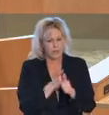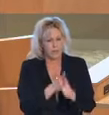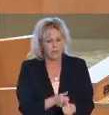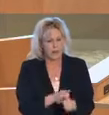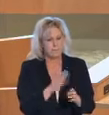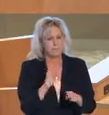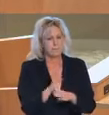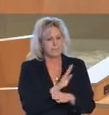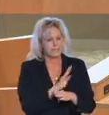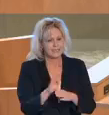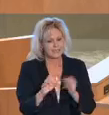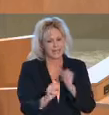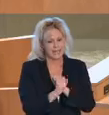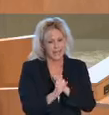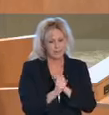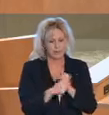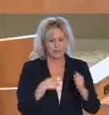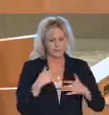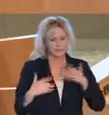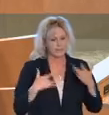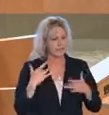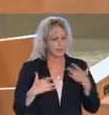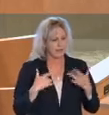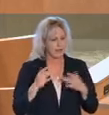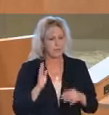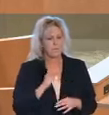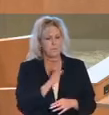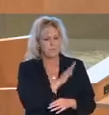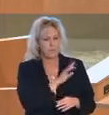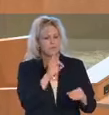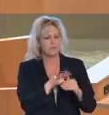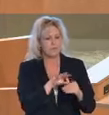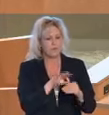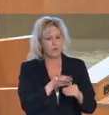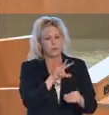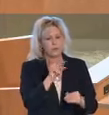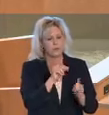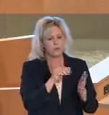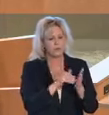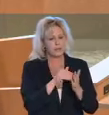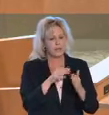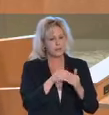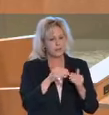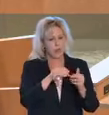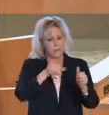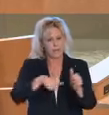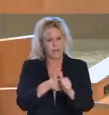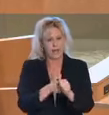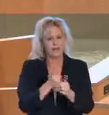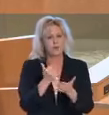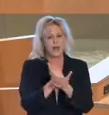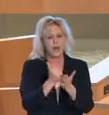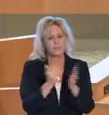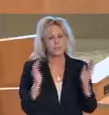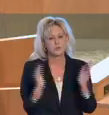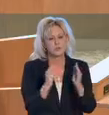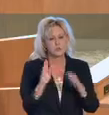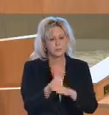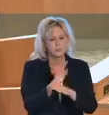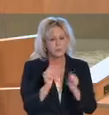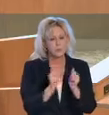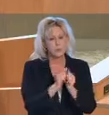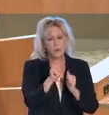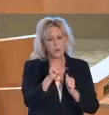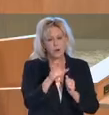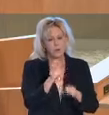business campaign. And I'm very excited about that. The board voted to put $30 million behind to help small business, those with 100 employees